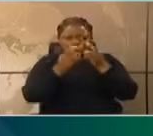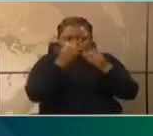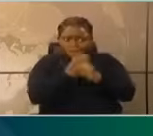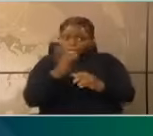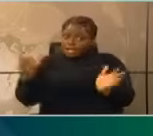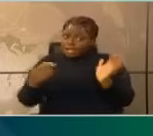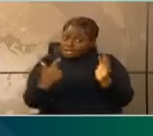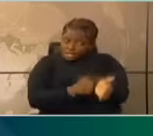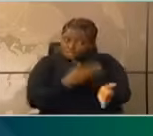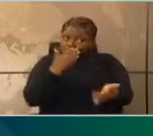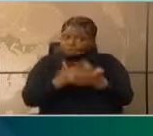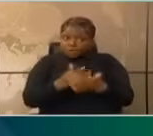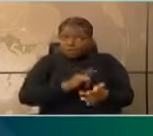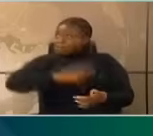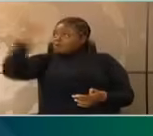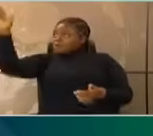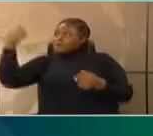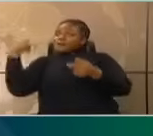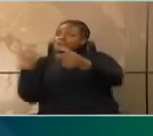about?